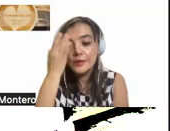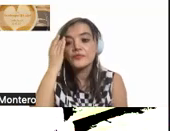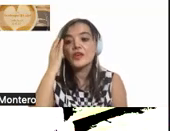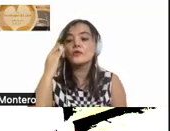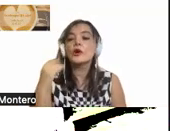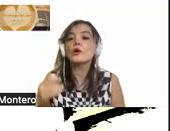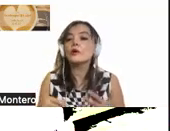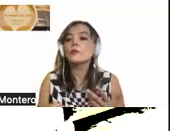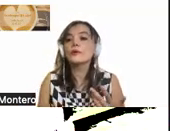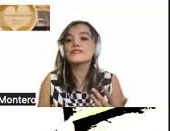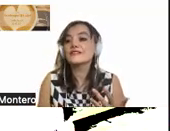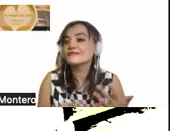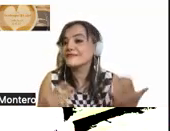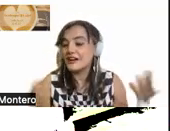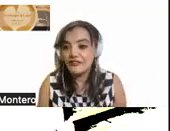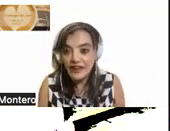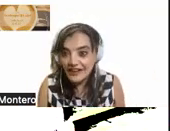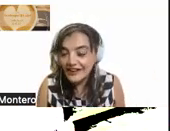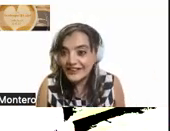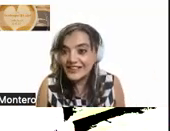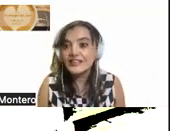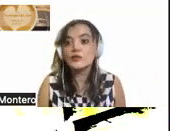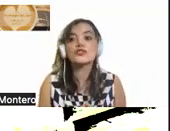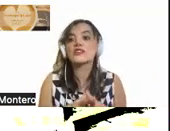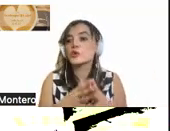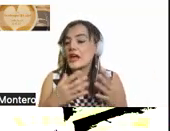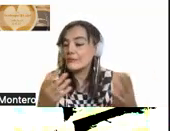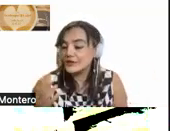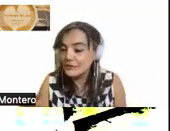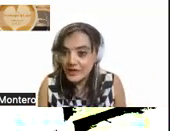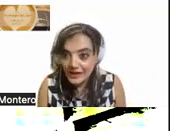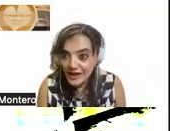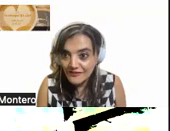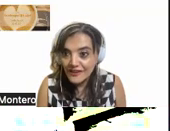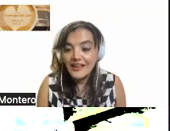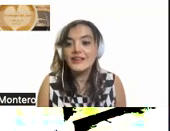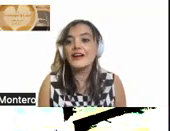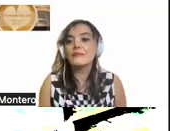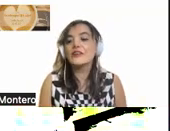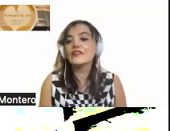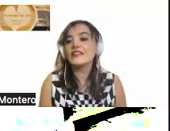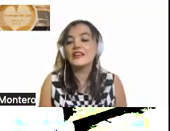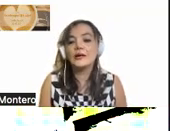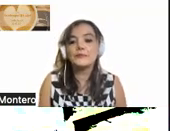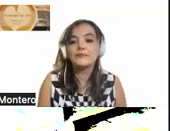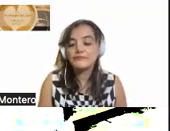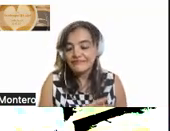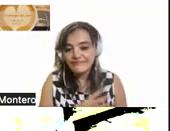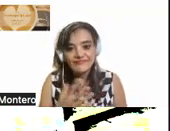right? You know, horror movies are fake. Those things don't happen in real life. Maybe